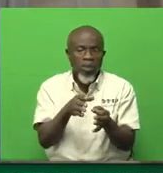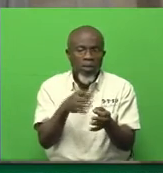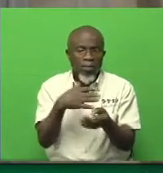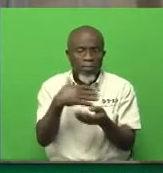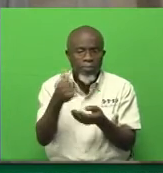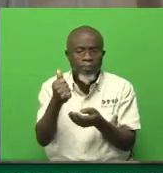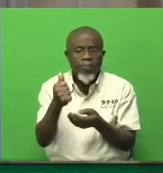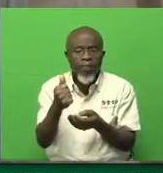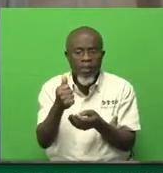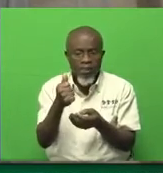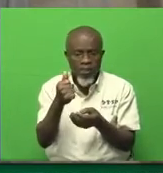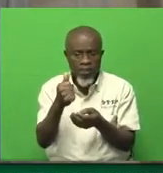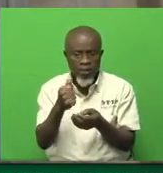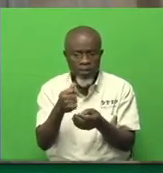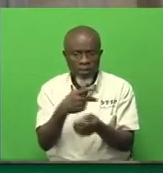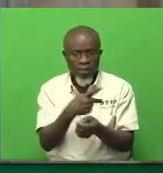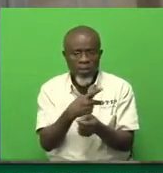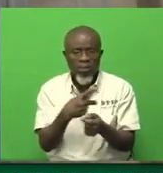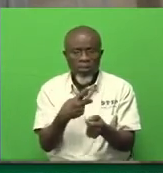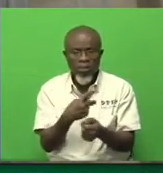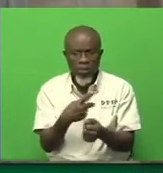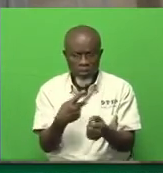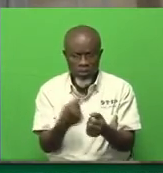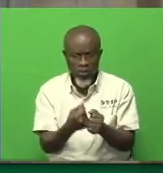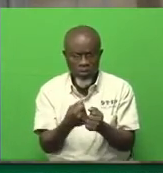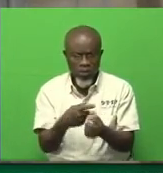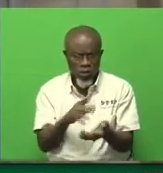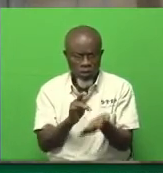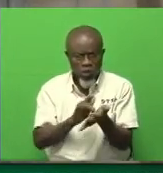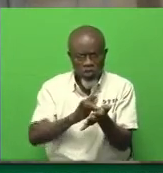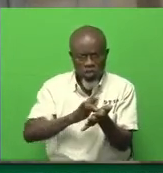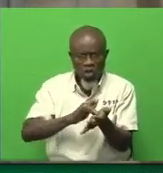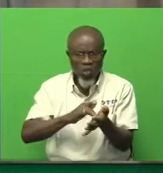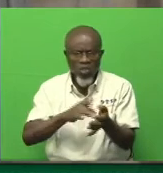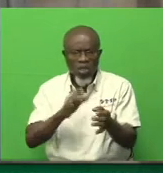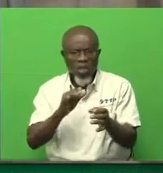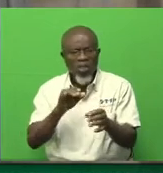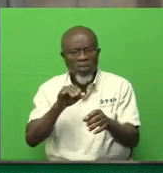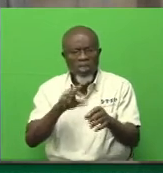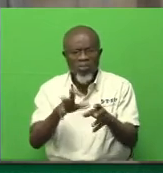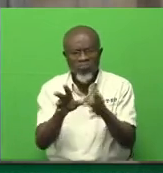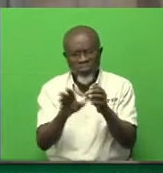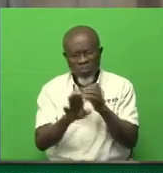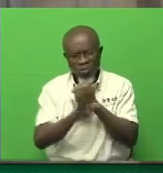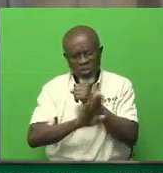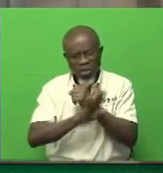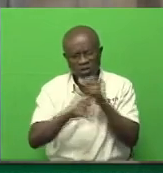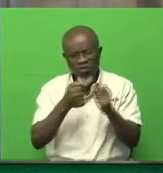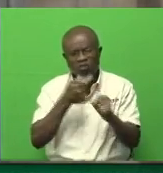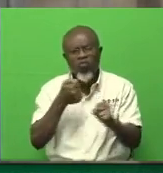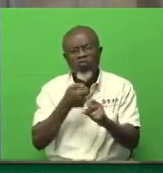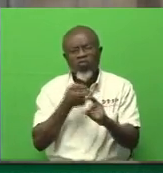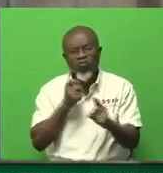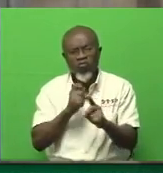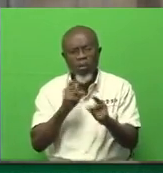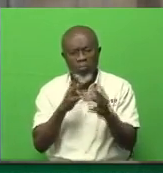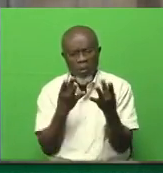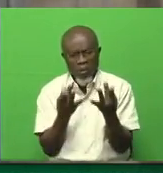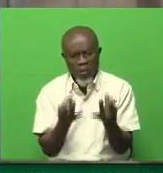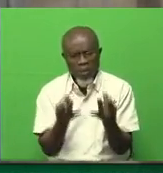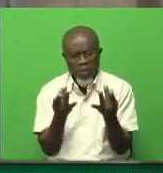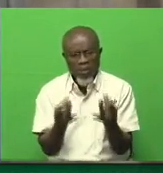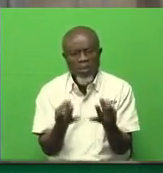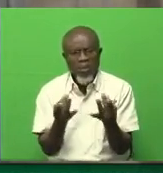Biden when he contracted covet 19. clinical trials of this drug has shown that it reduces the risk of